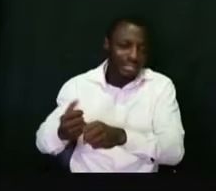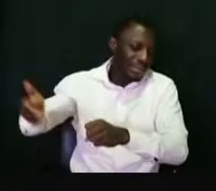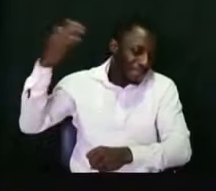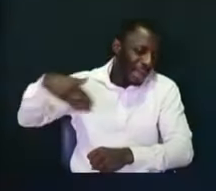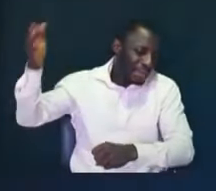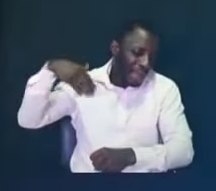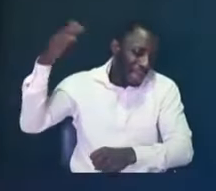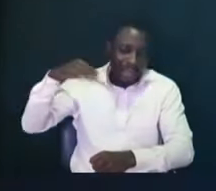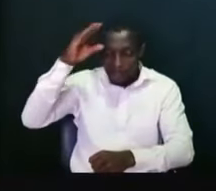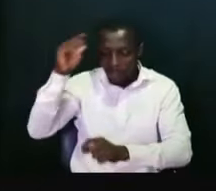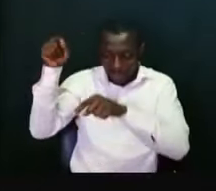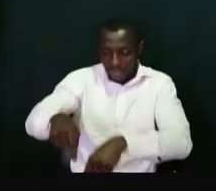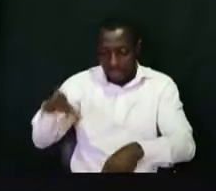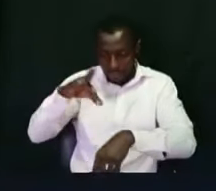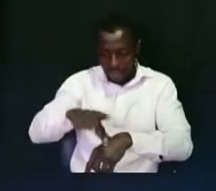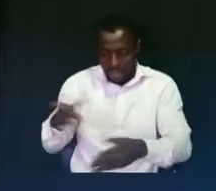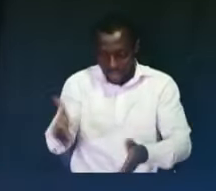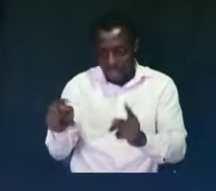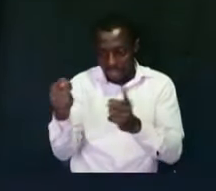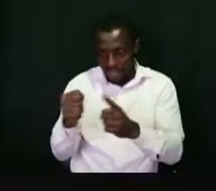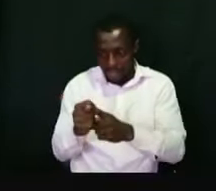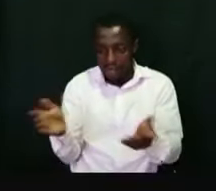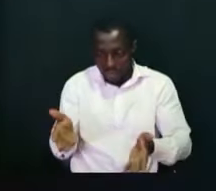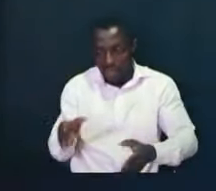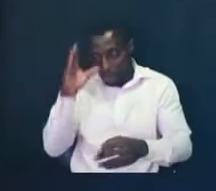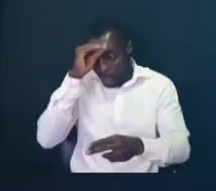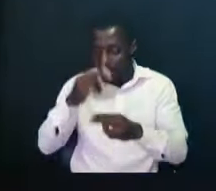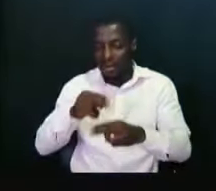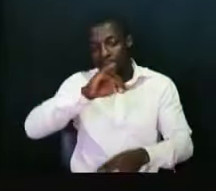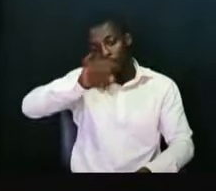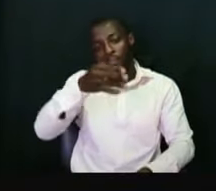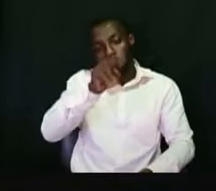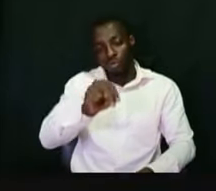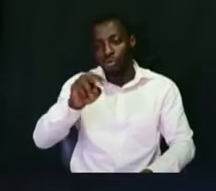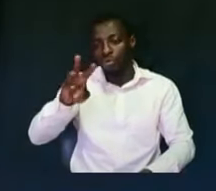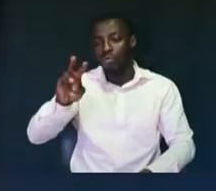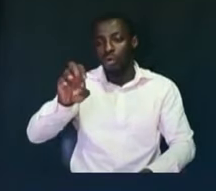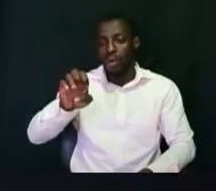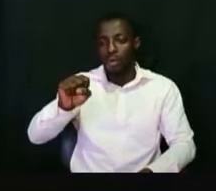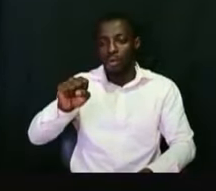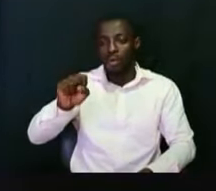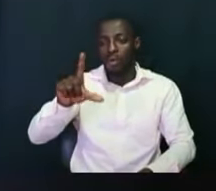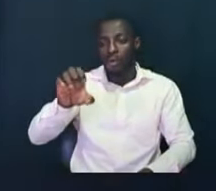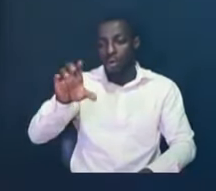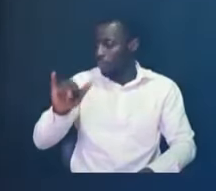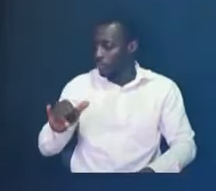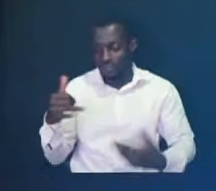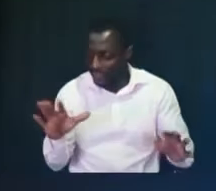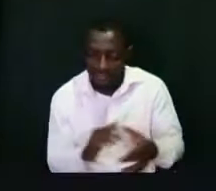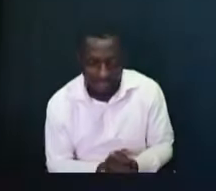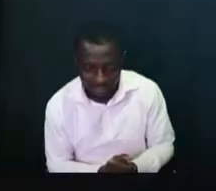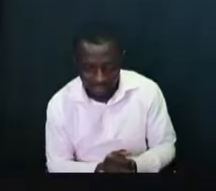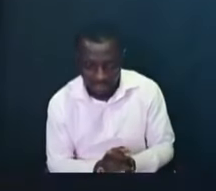man came here. Papa bi ba, called John Wesley. Our friend John Wesley. That is the end of the story. And only asem ne wie. After he